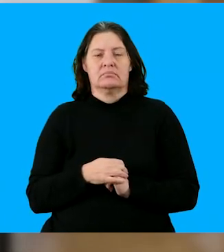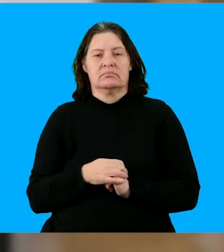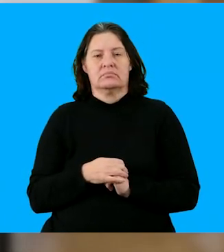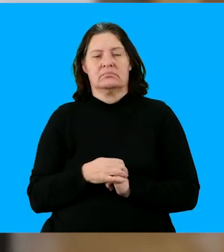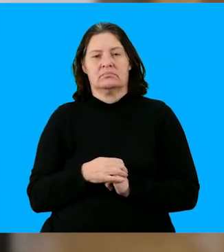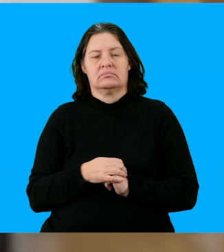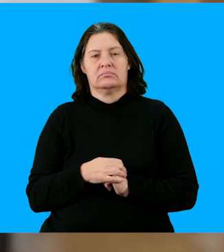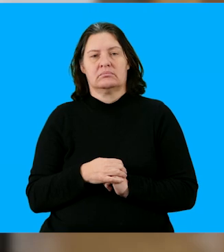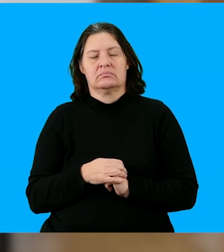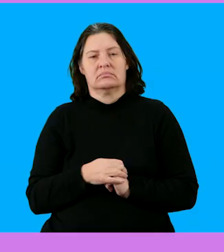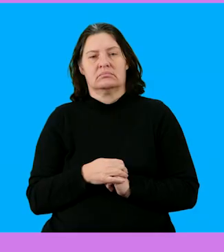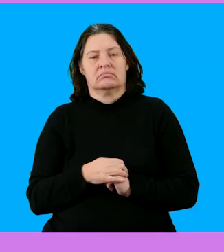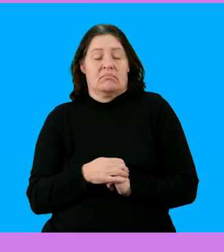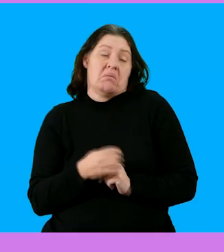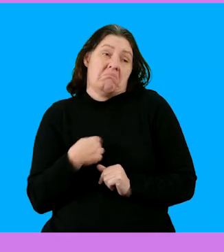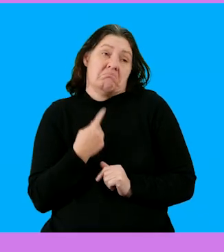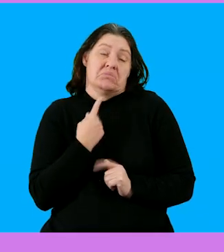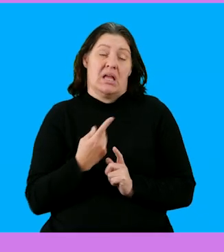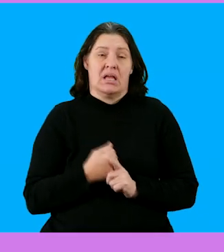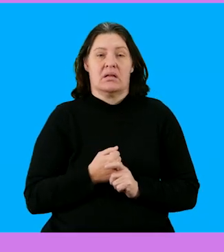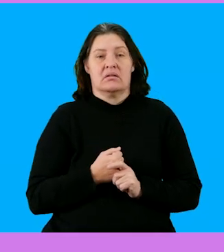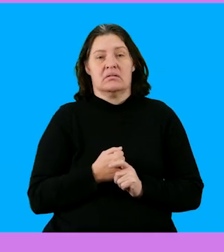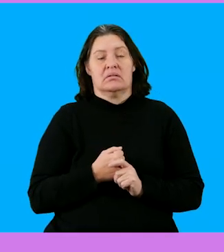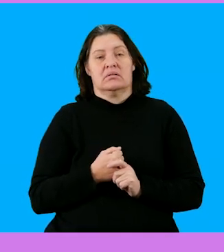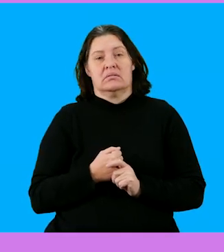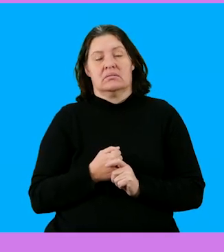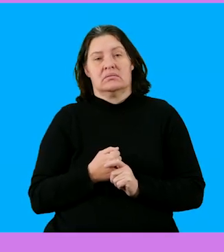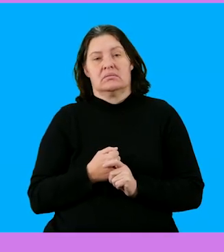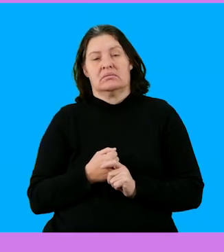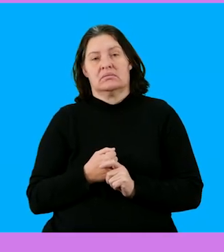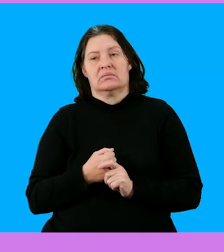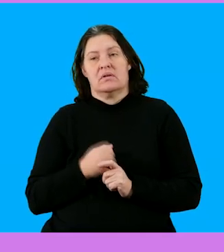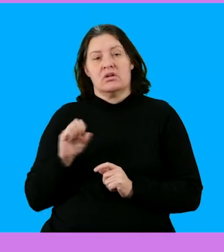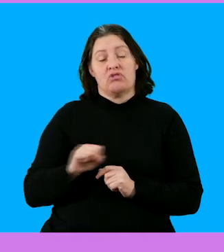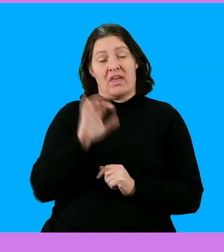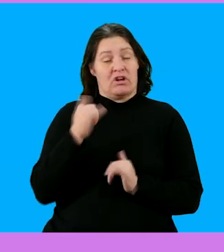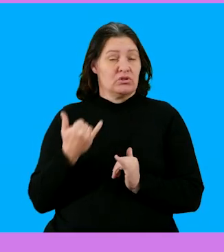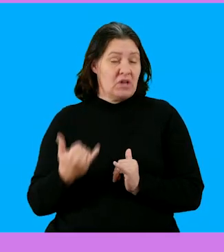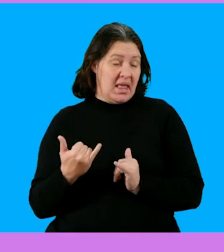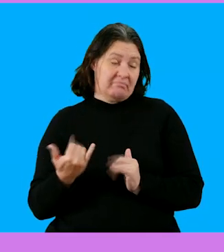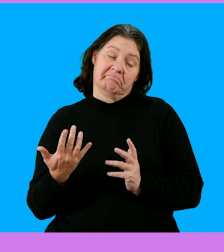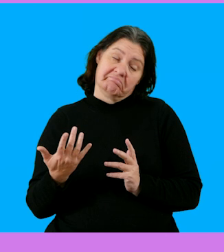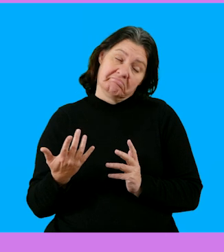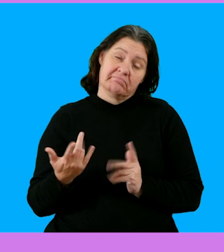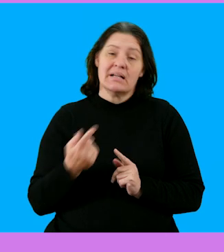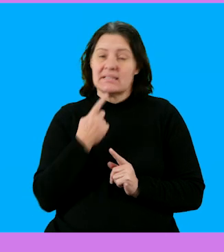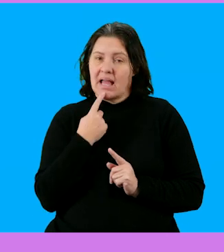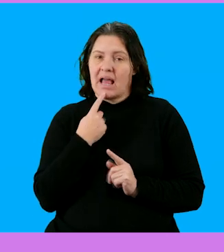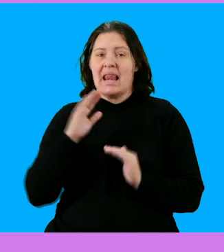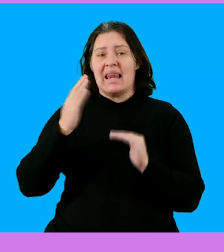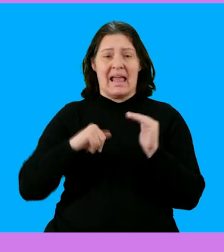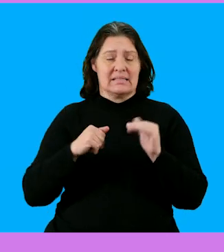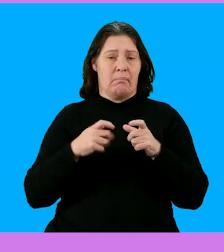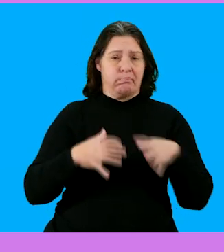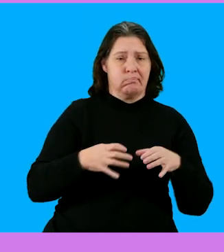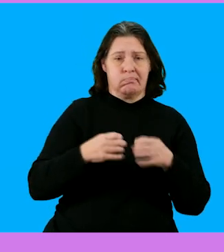you can think of more. So I would say, for example, in terms of South Africa today, we can say perhaps less